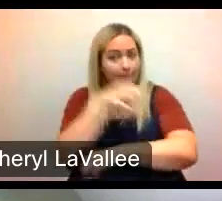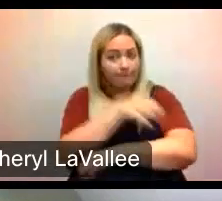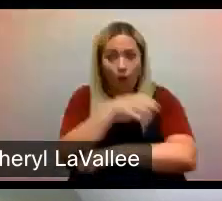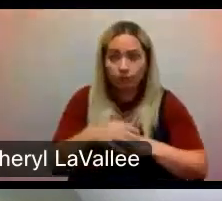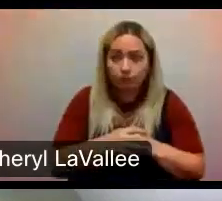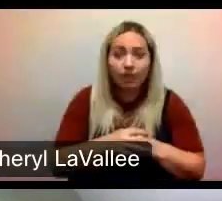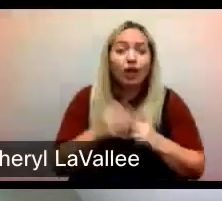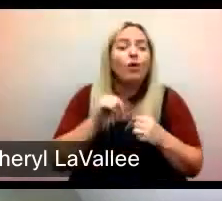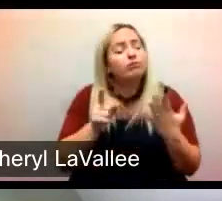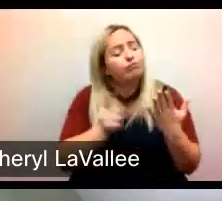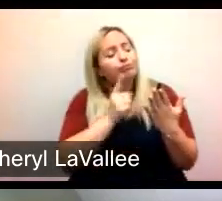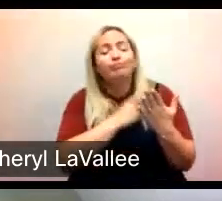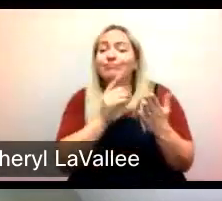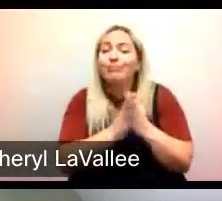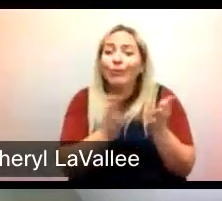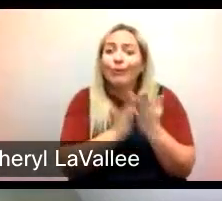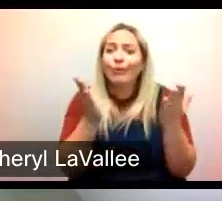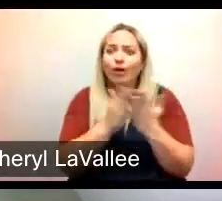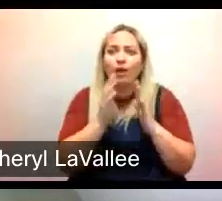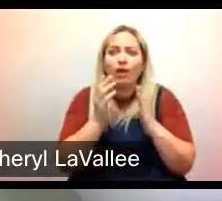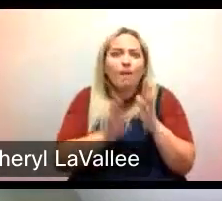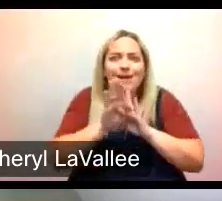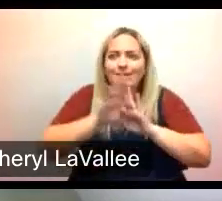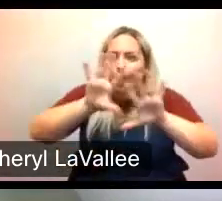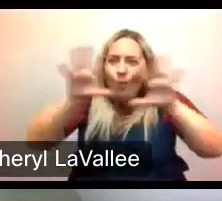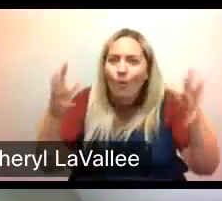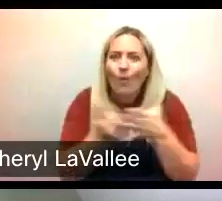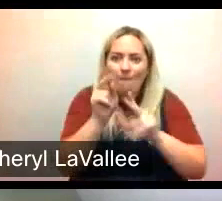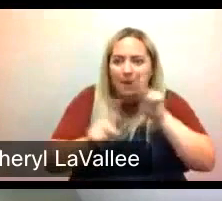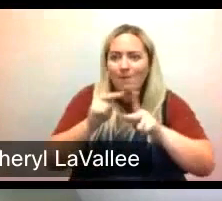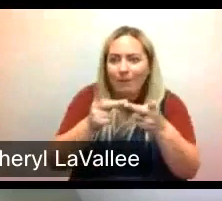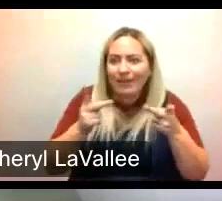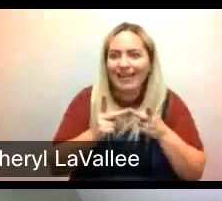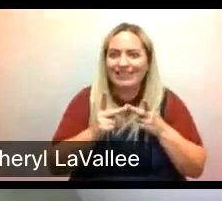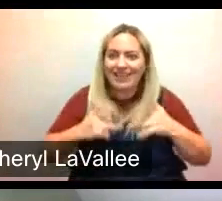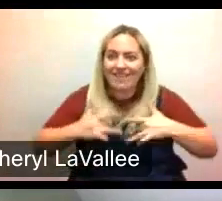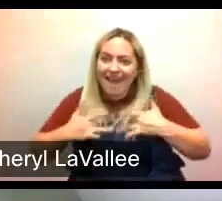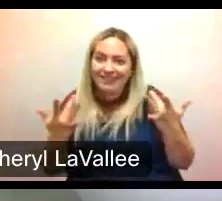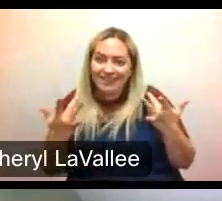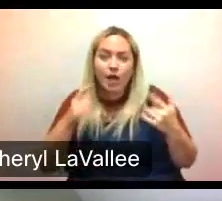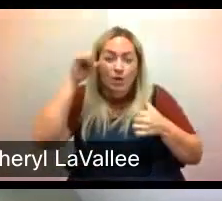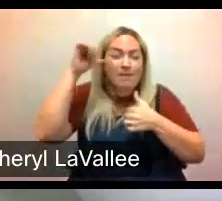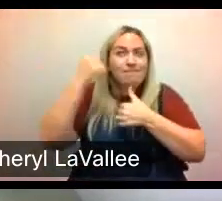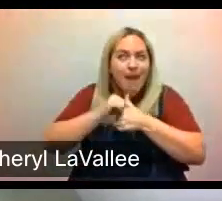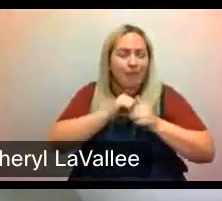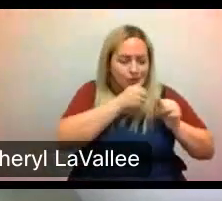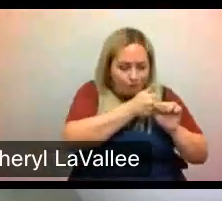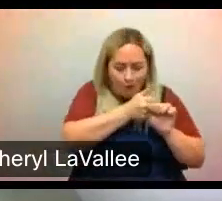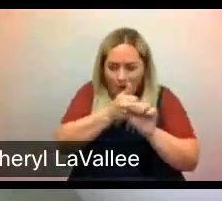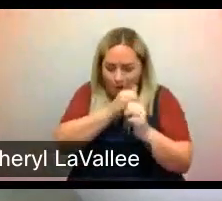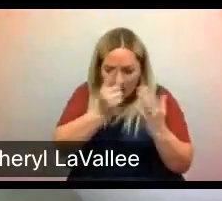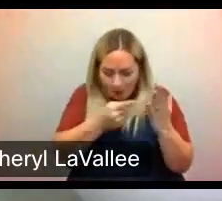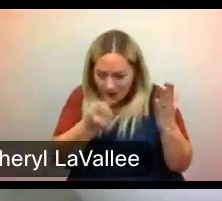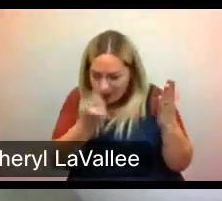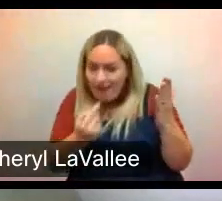When you're thumbing through a novel, you're building a whole world of people, places, and events in your mind and remembering it all as you follow the story.